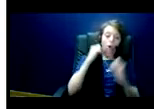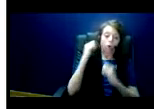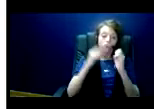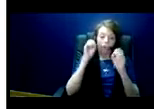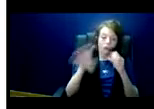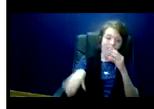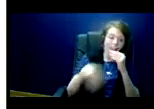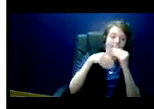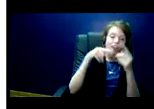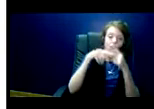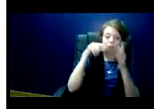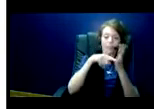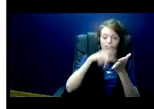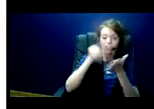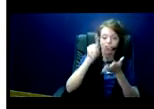check?